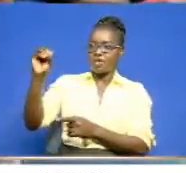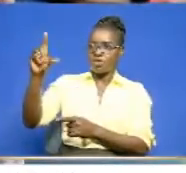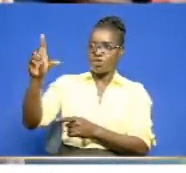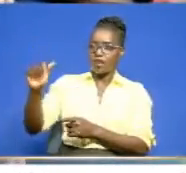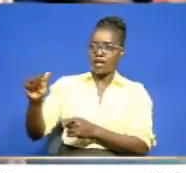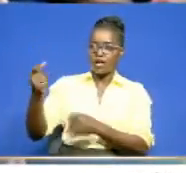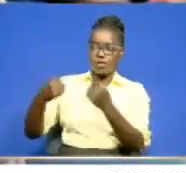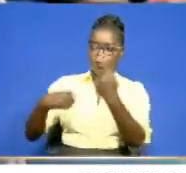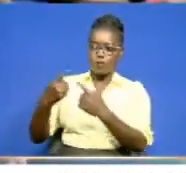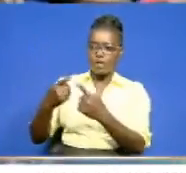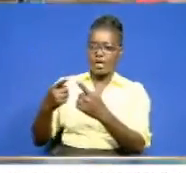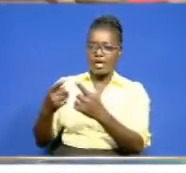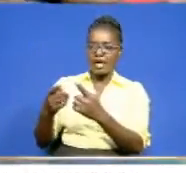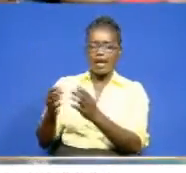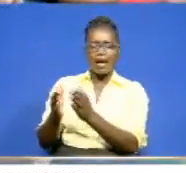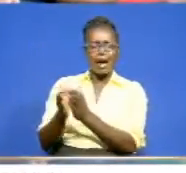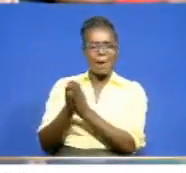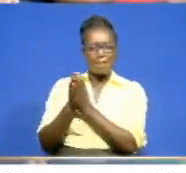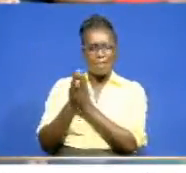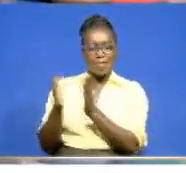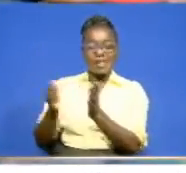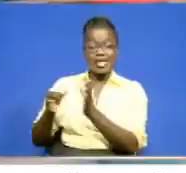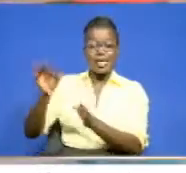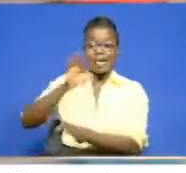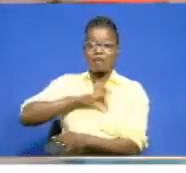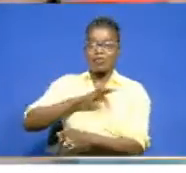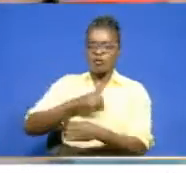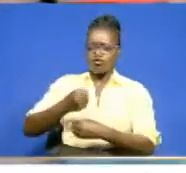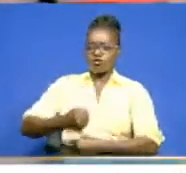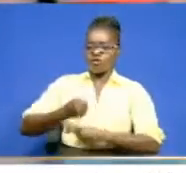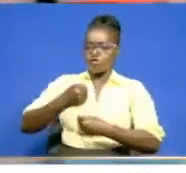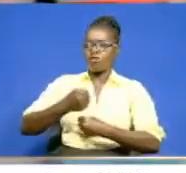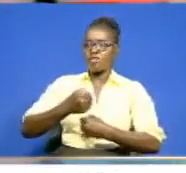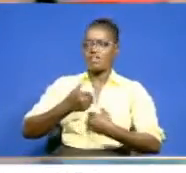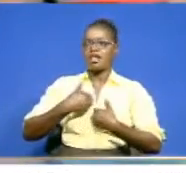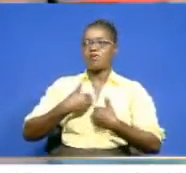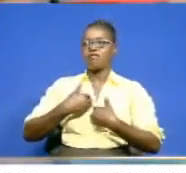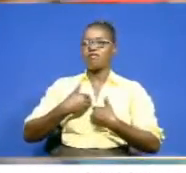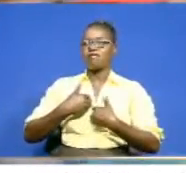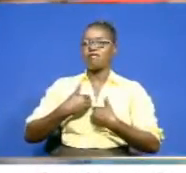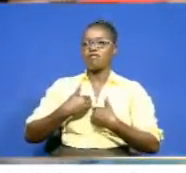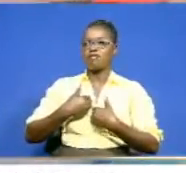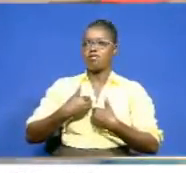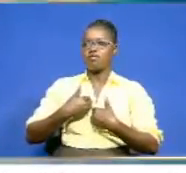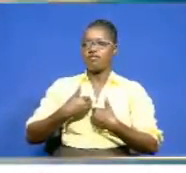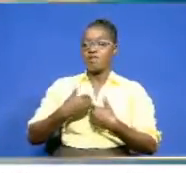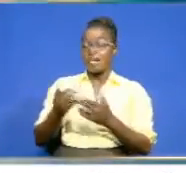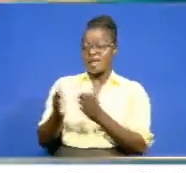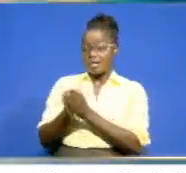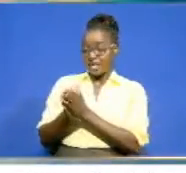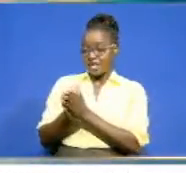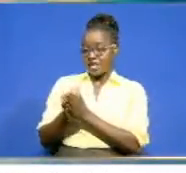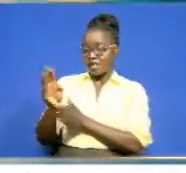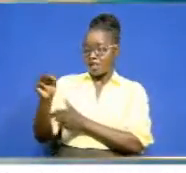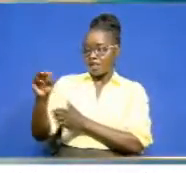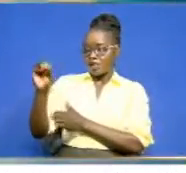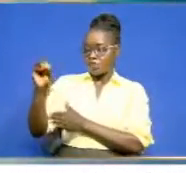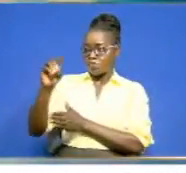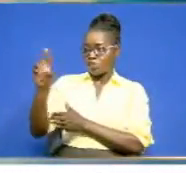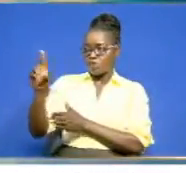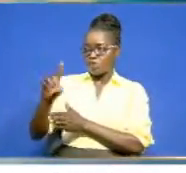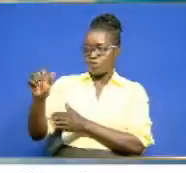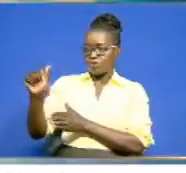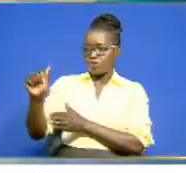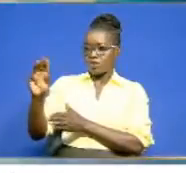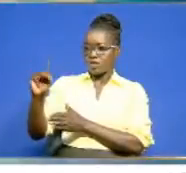that was a big plus. So they were so confident that they will beat Mozambique. And Mozambique, on the other side, they did not want